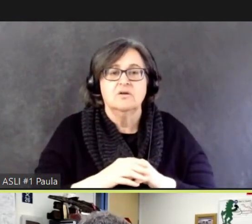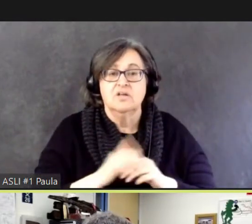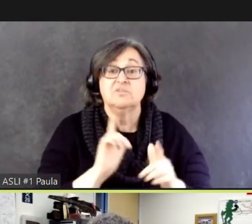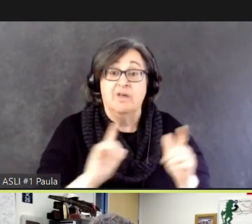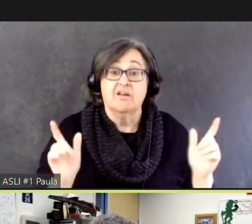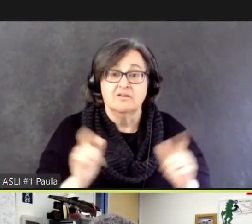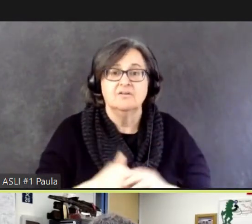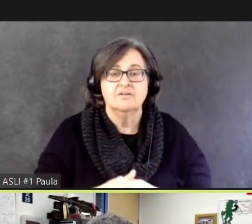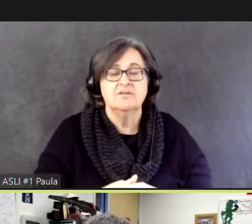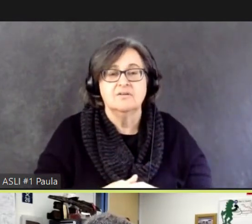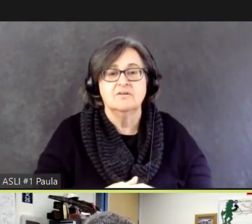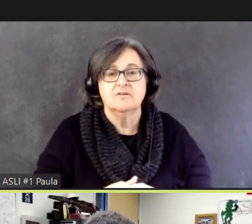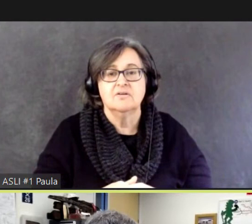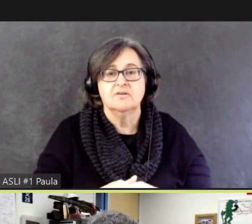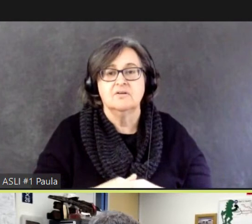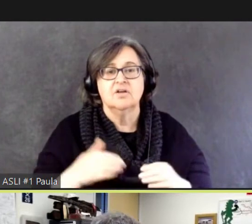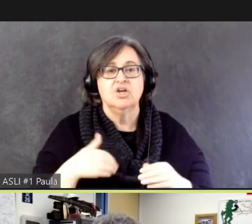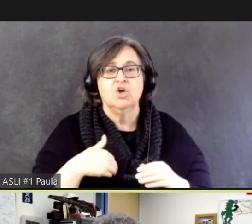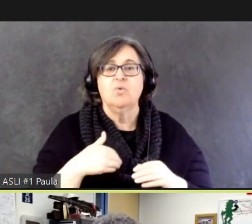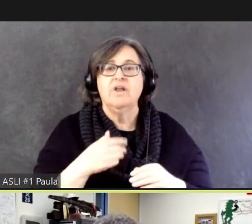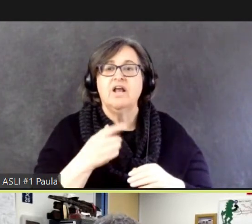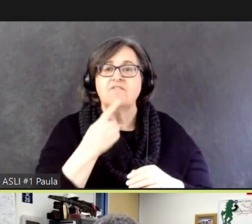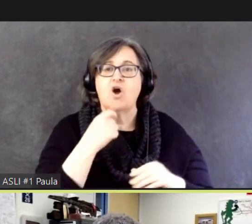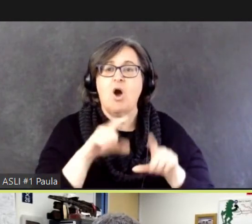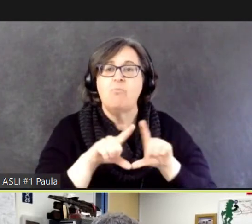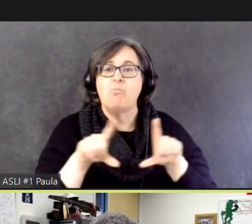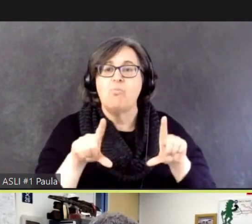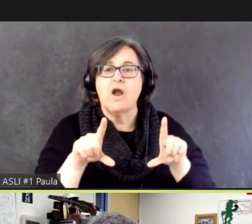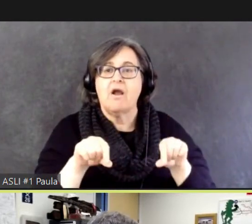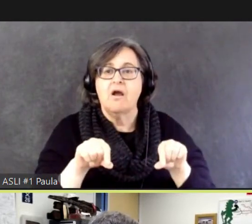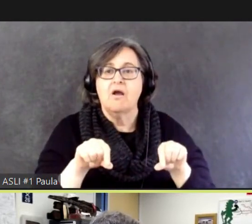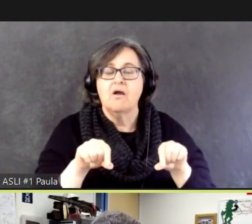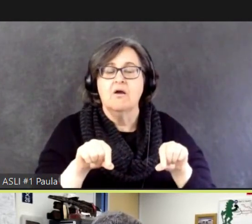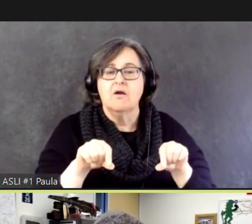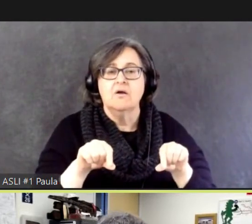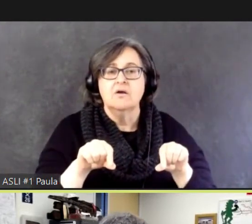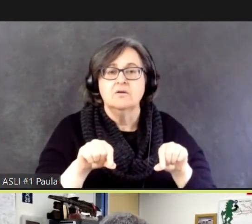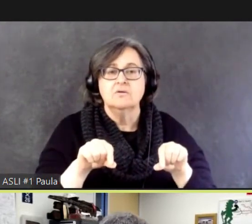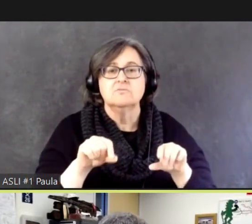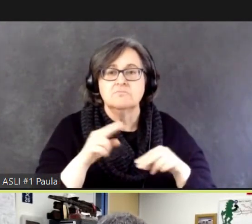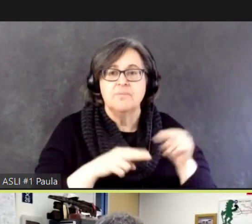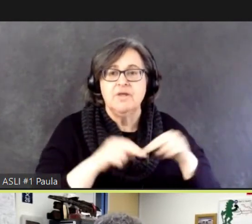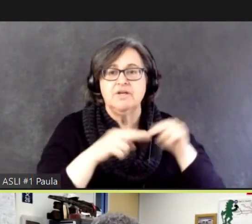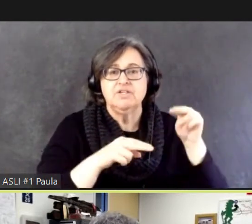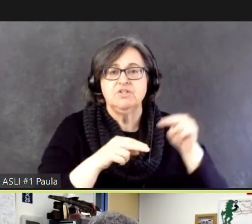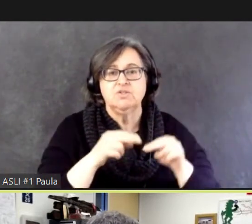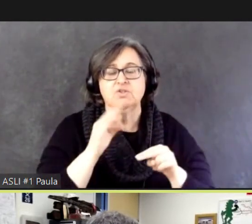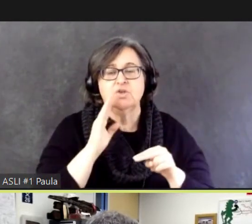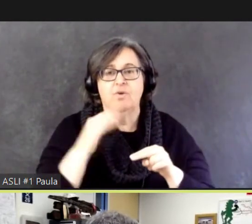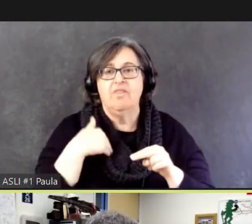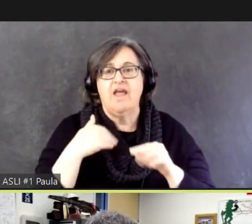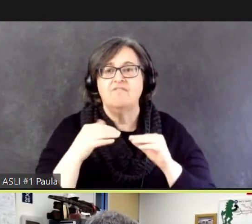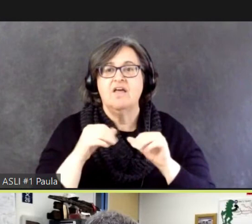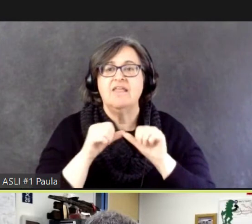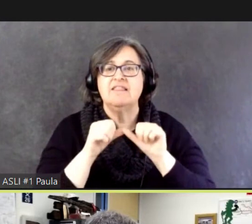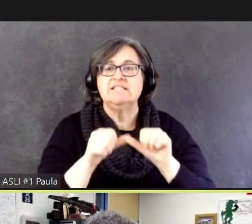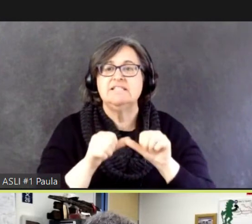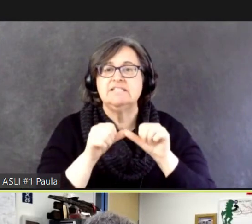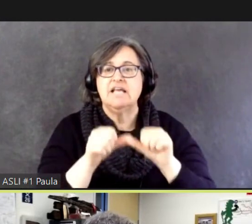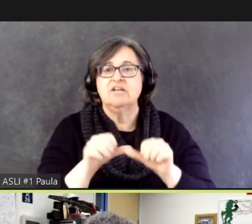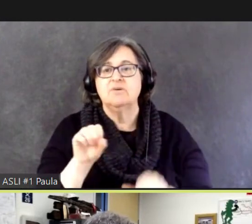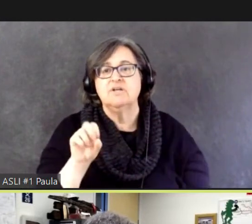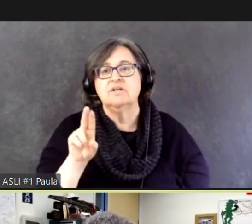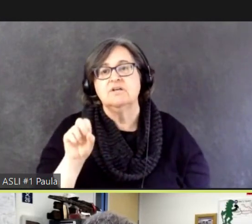large. It will be a brick facaded building. It meets the sustainability standards by design that the city requires for all these